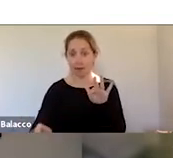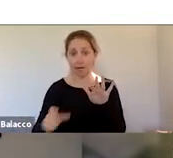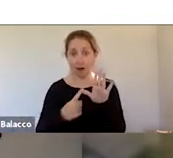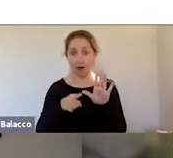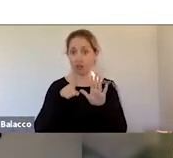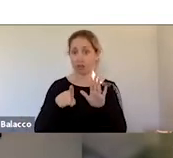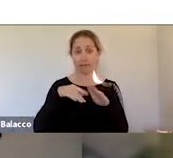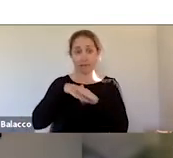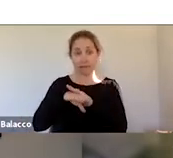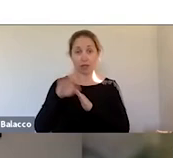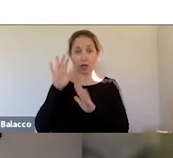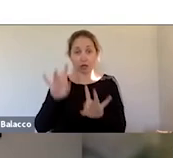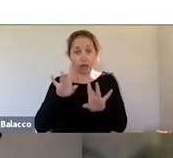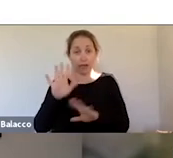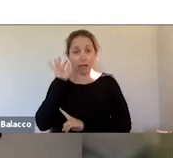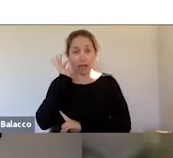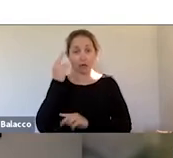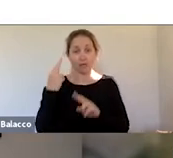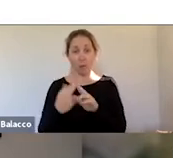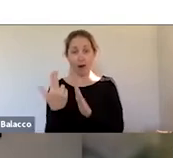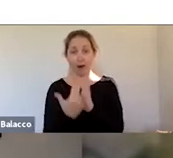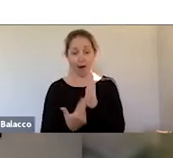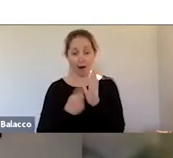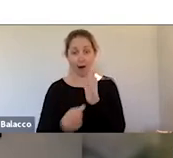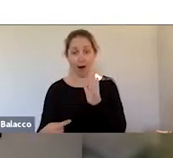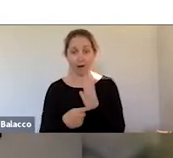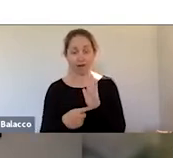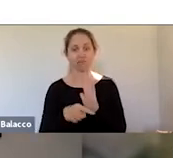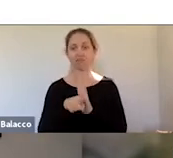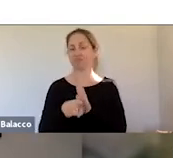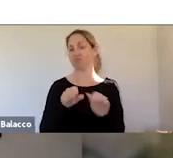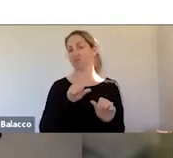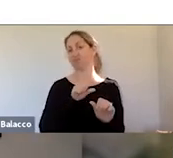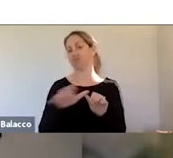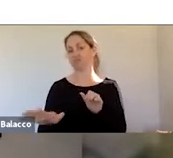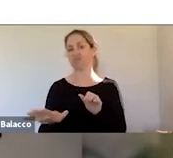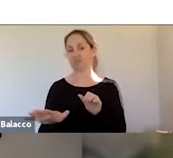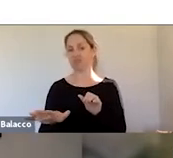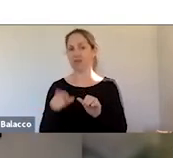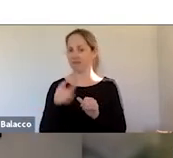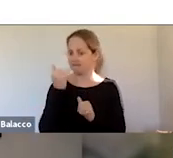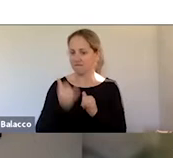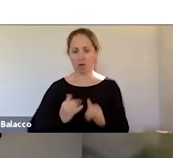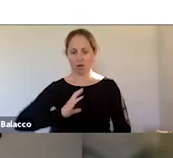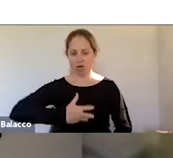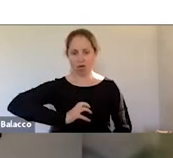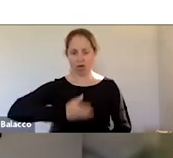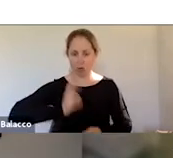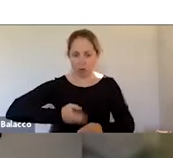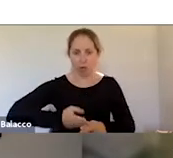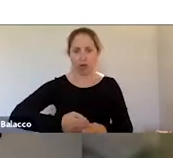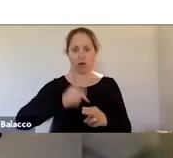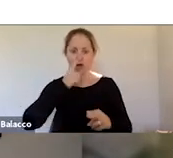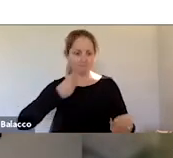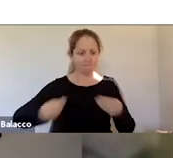Council for the Arts, yet again, is distinguished by its ability to move quickly and do excellent work. And